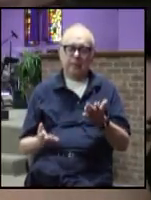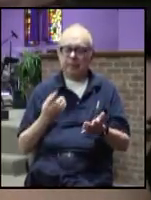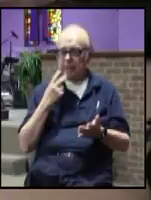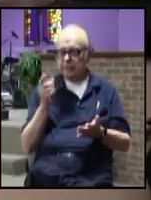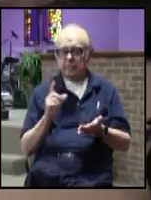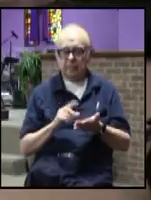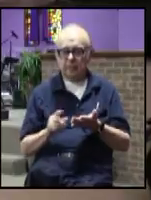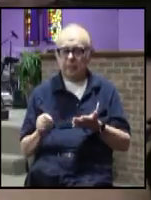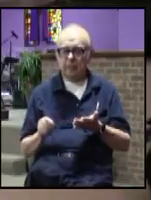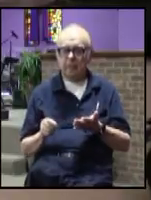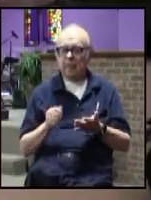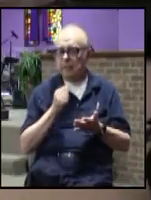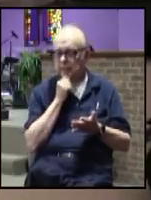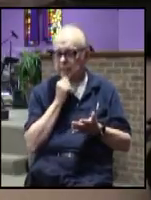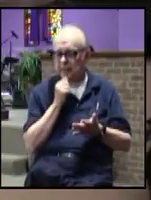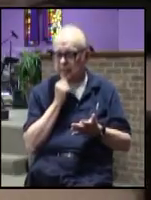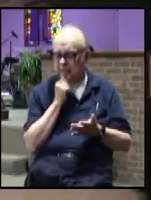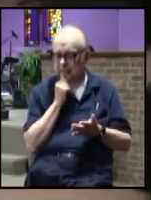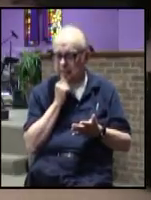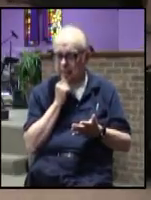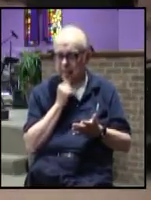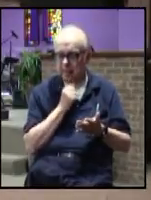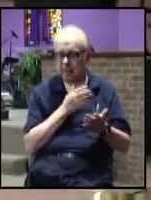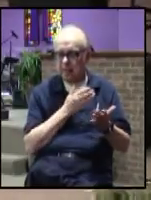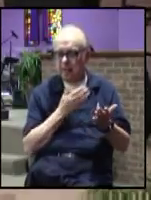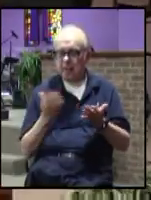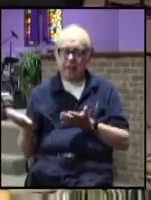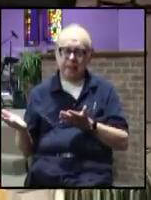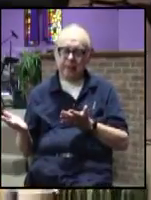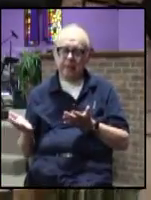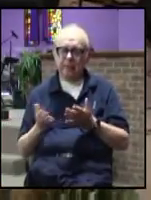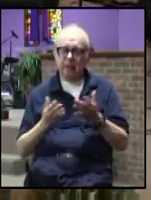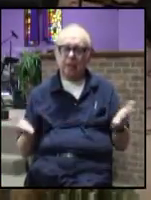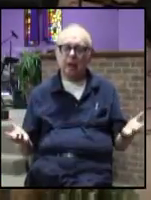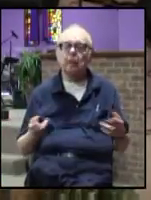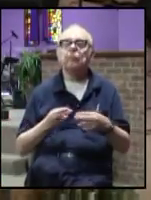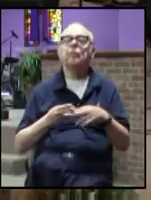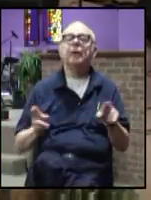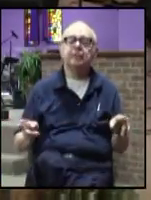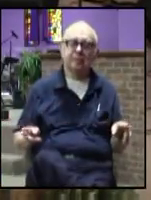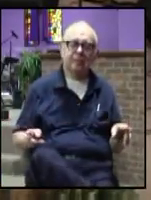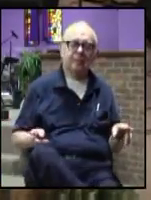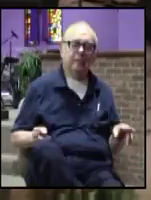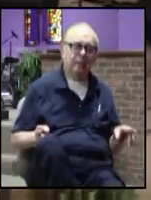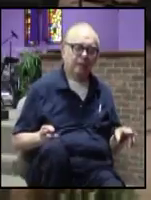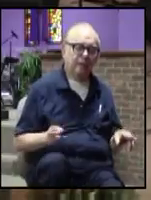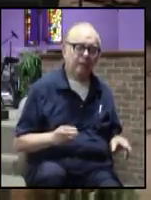to print out, and it's called patience carries a lot of weight.